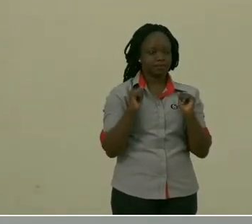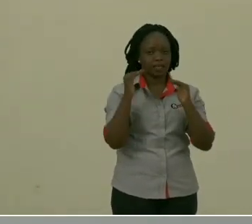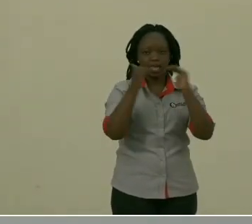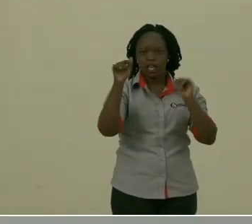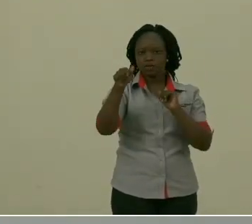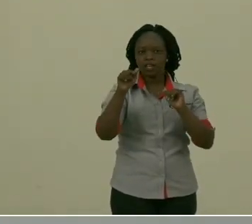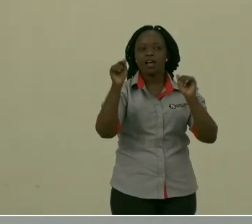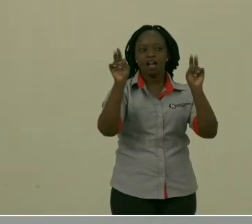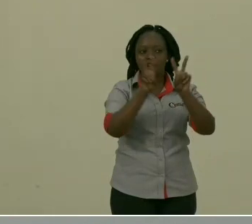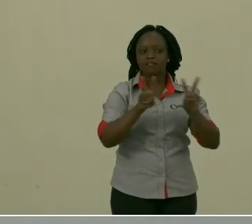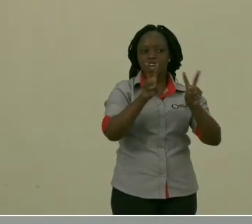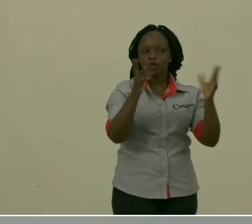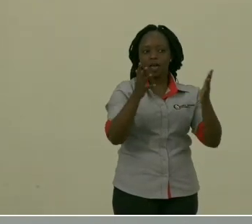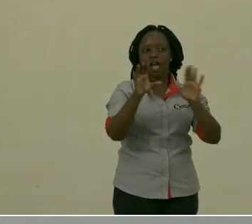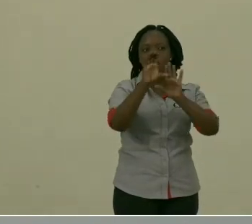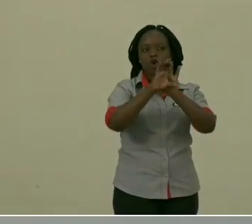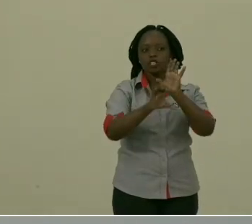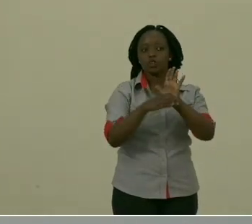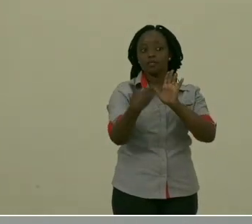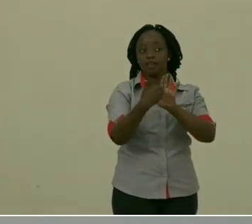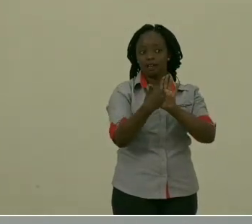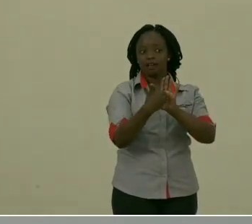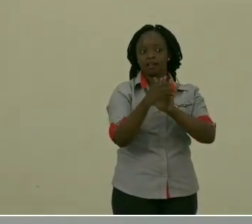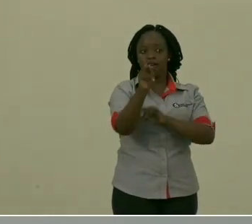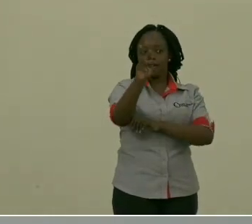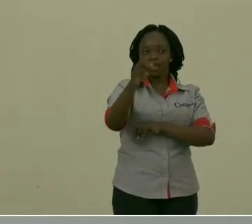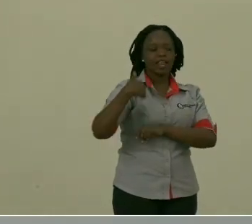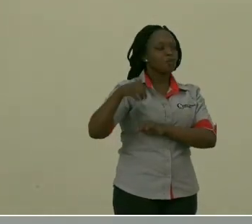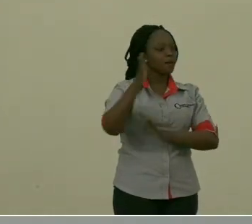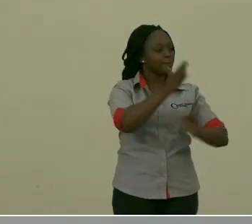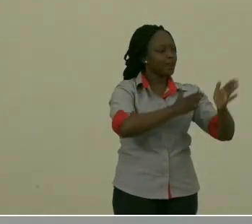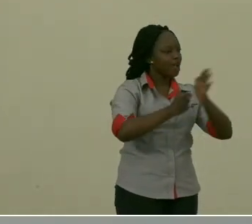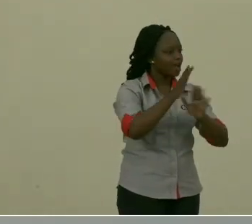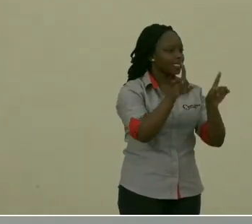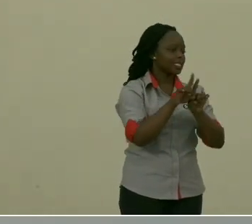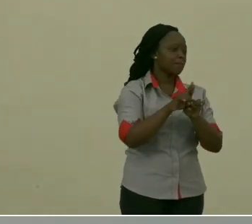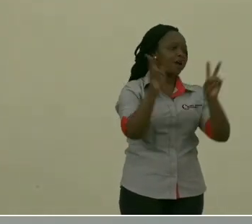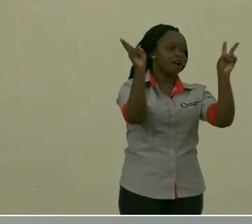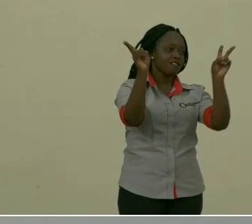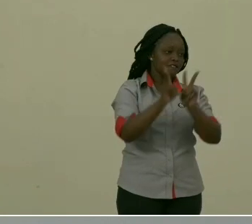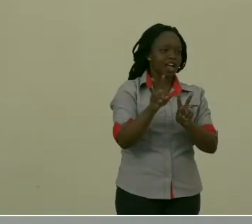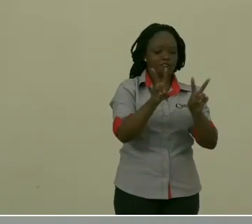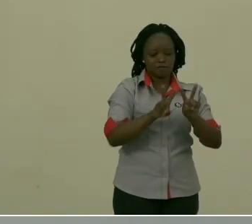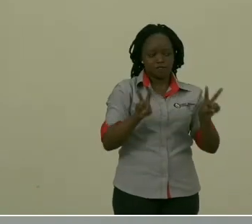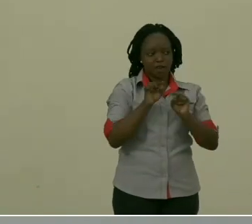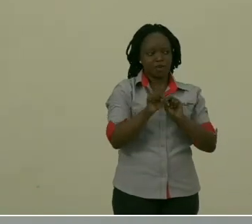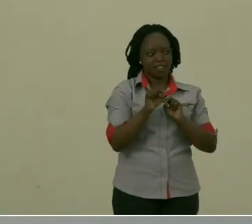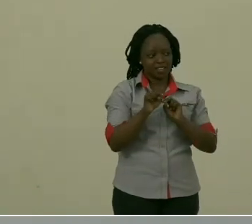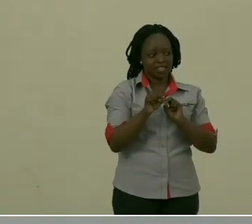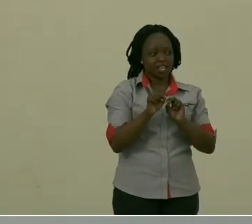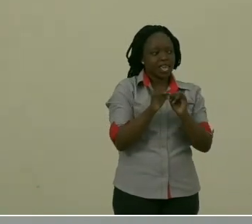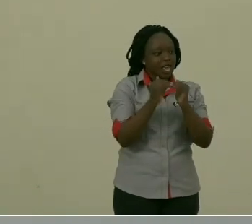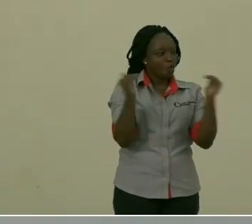equity is a value in the constitution, and as KRA, we've aligned to this value. Nasema kwa Kiswahili